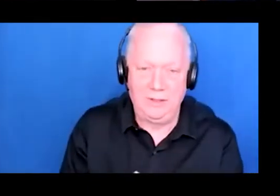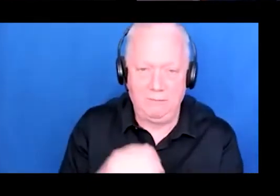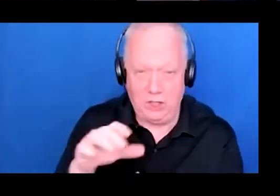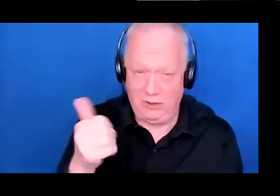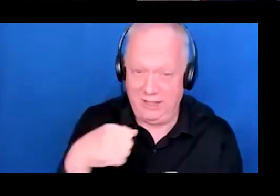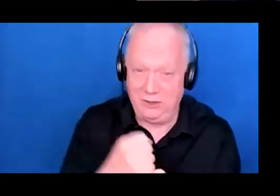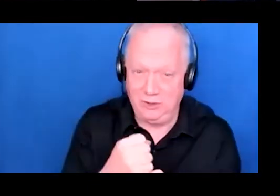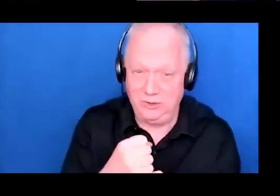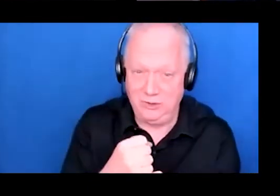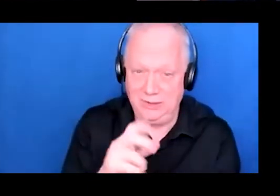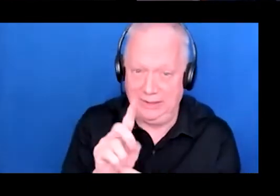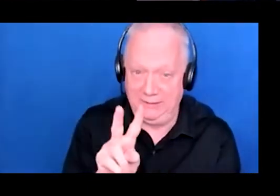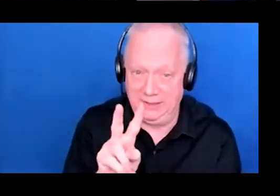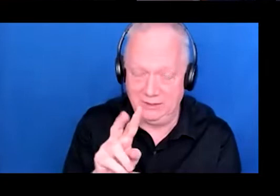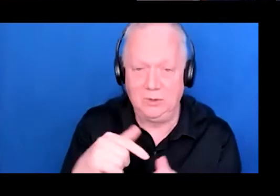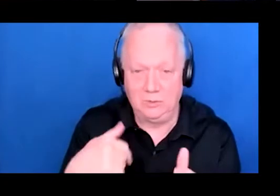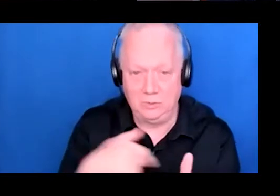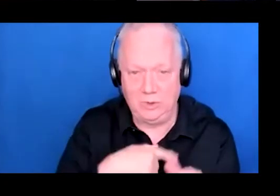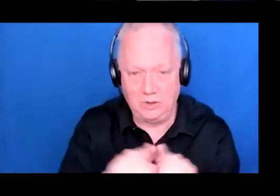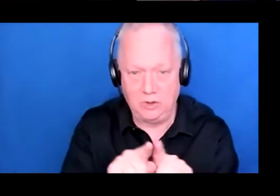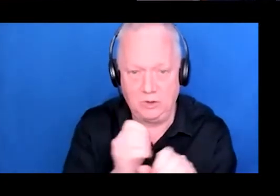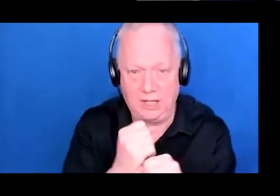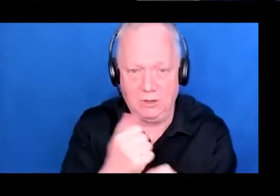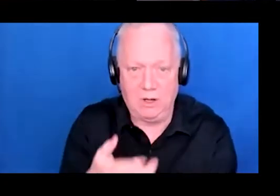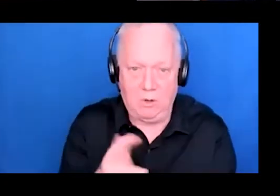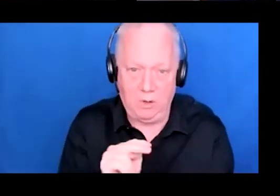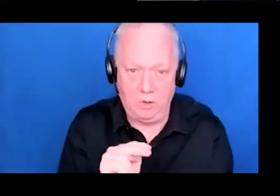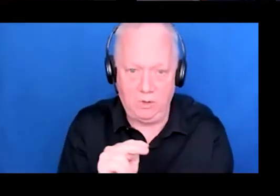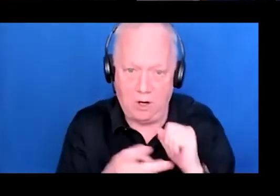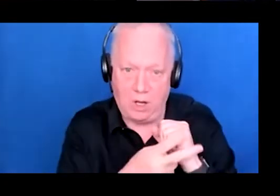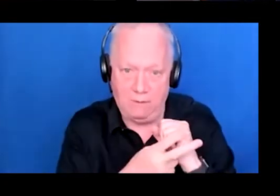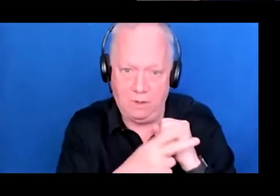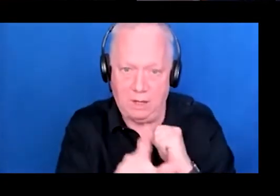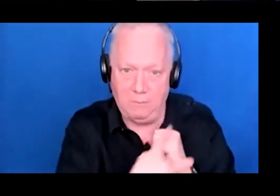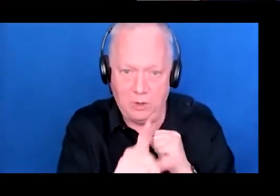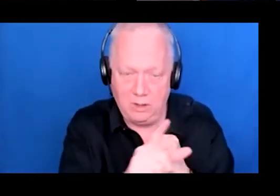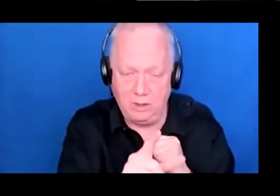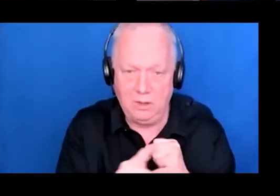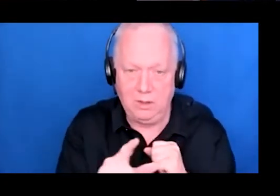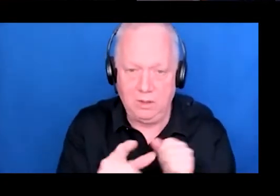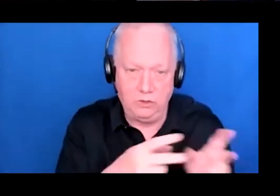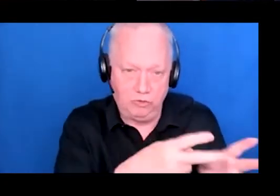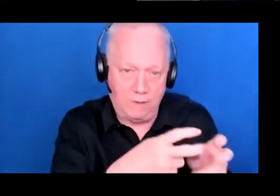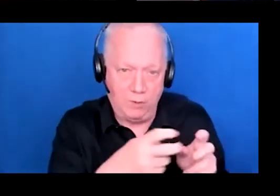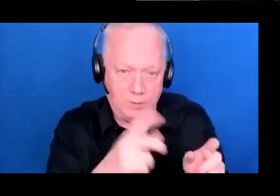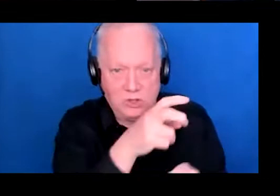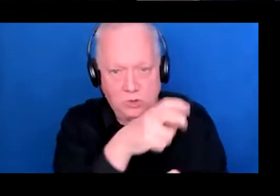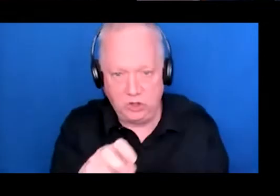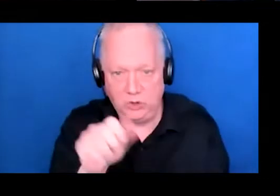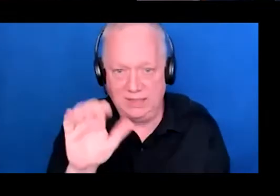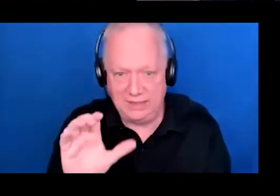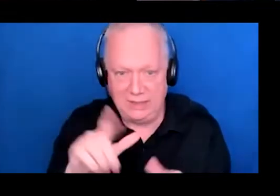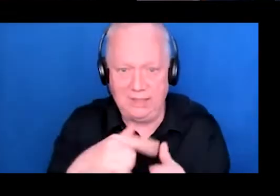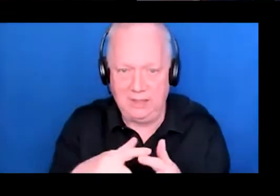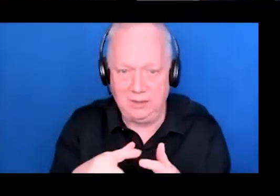10 years, we were shooting DV. And so we basically also created our own archival library to draw from, because when we switched to HD, then we